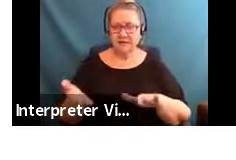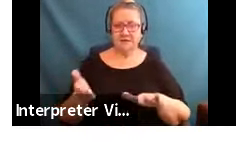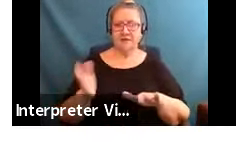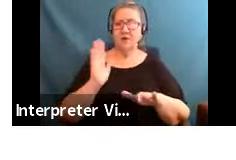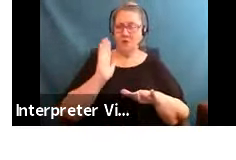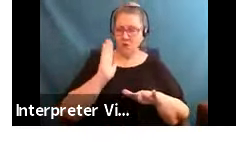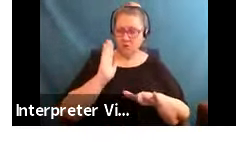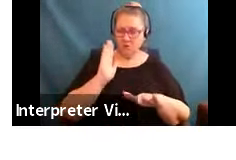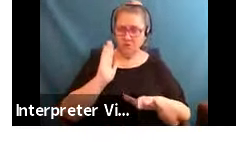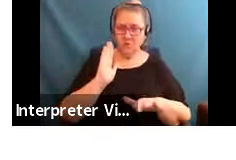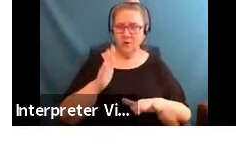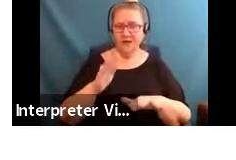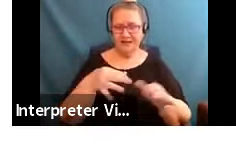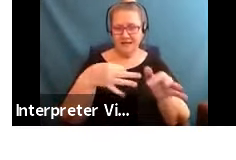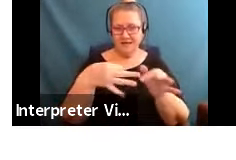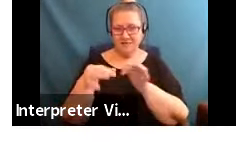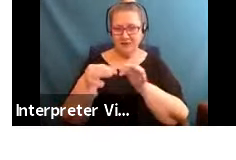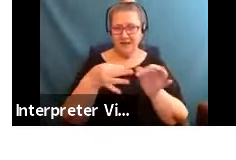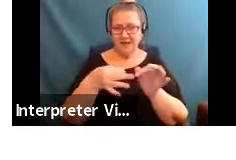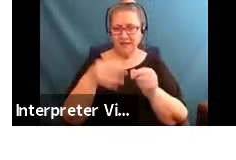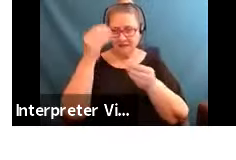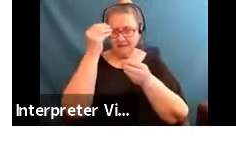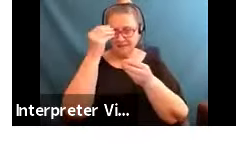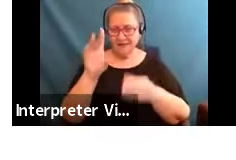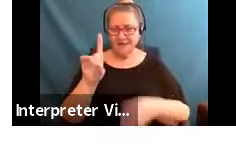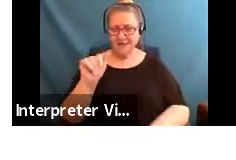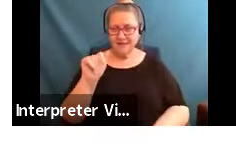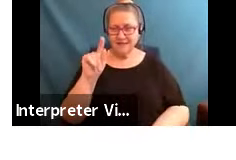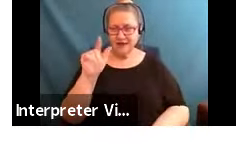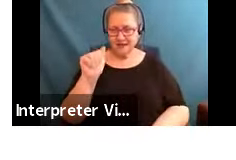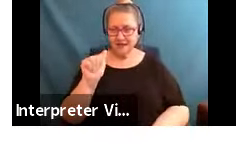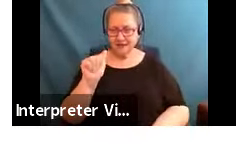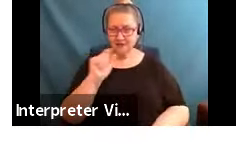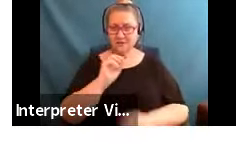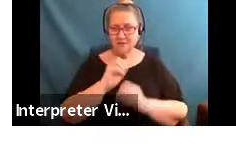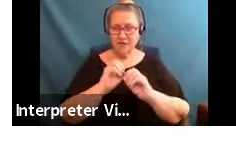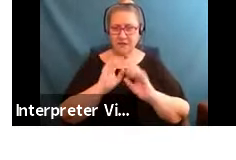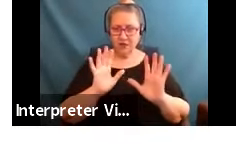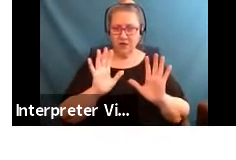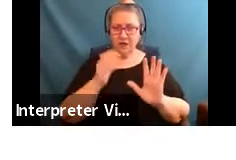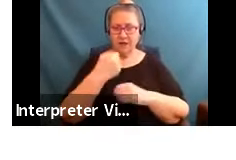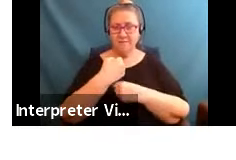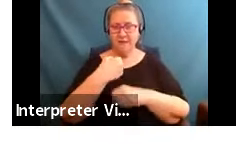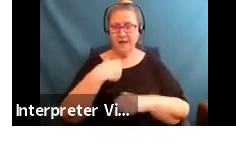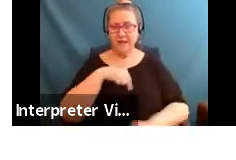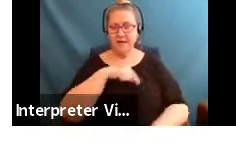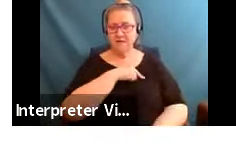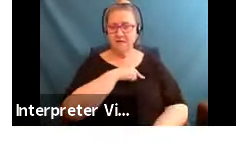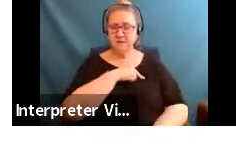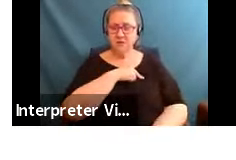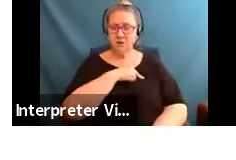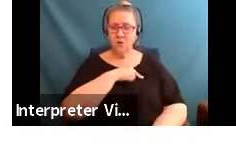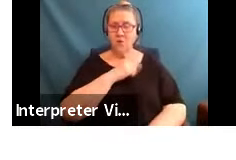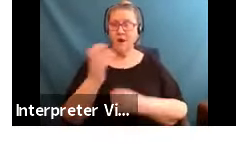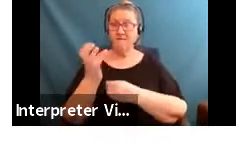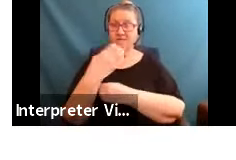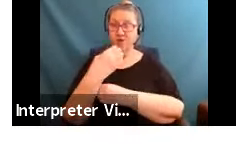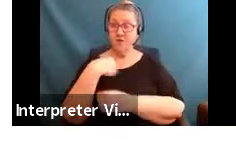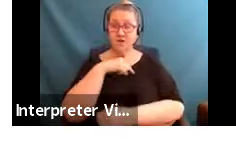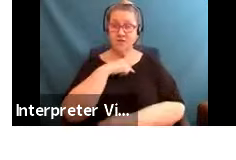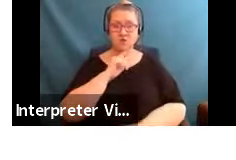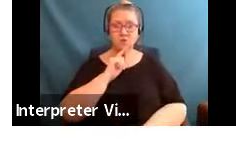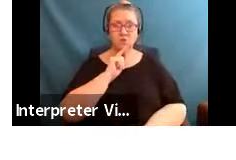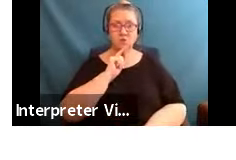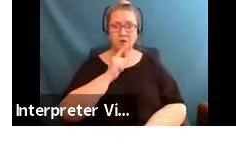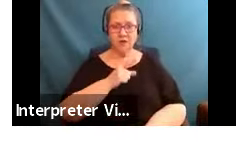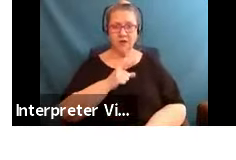very, very carefully, you will see that it really made us, it forced us to really